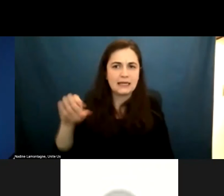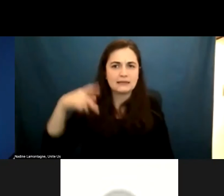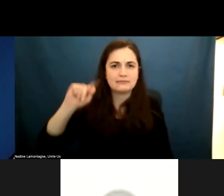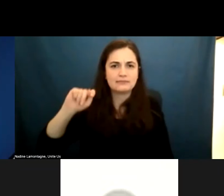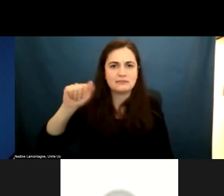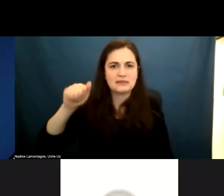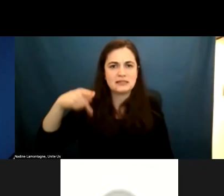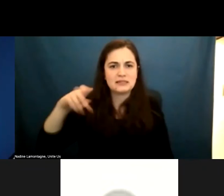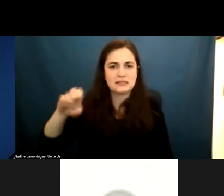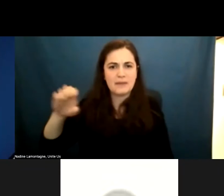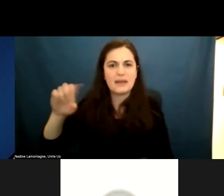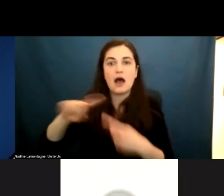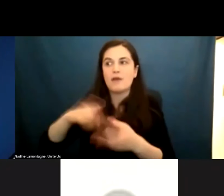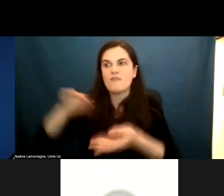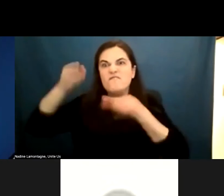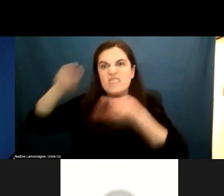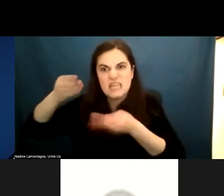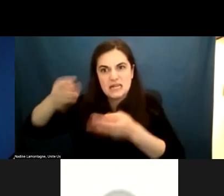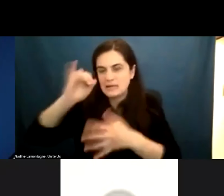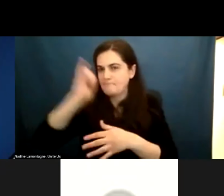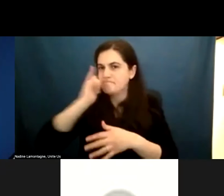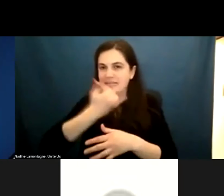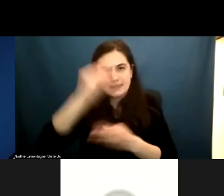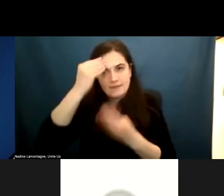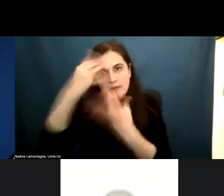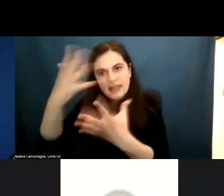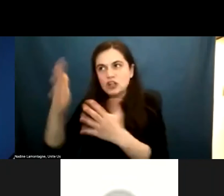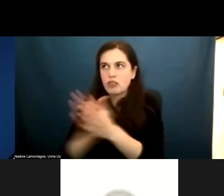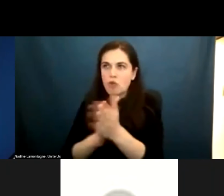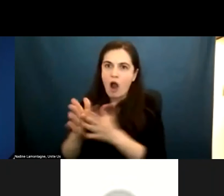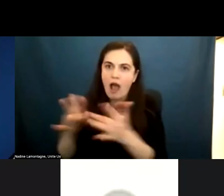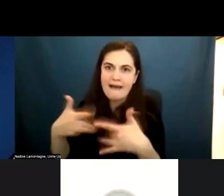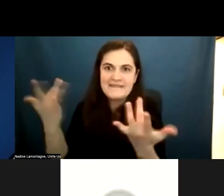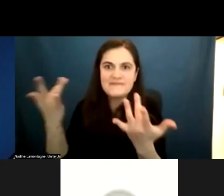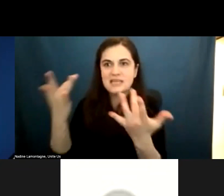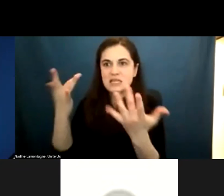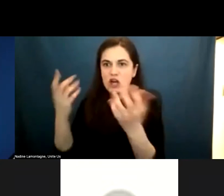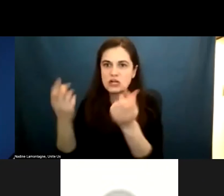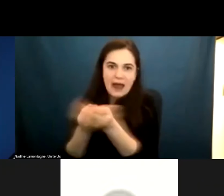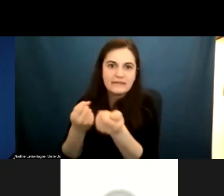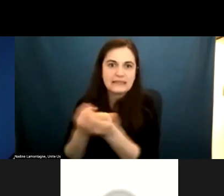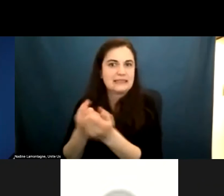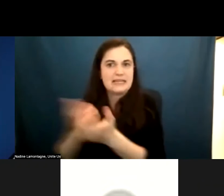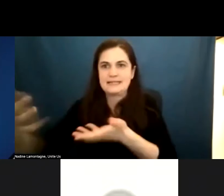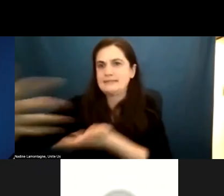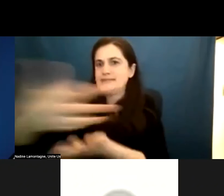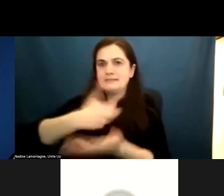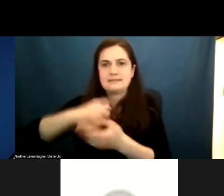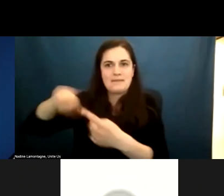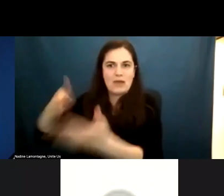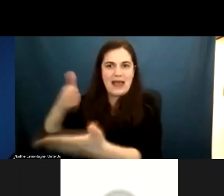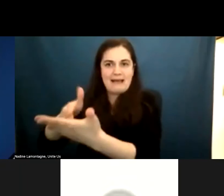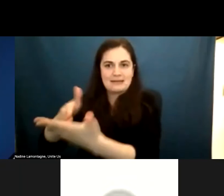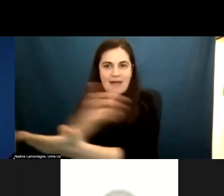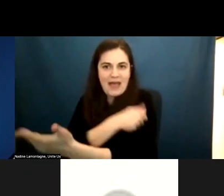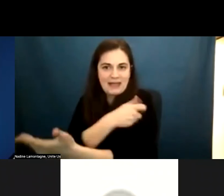comes to defeating misinformation, driving advocacy, organizing people, pulling that coalition together. So there were a lot of